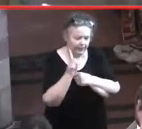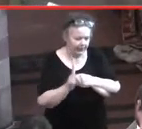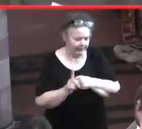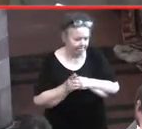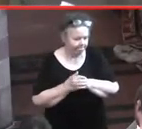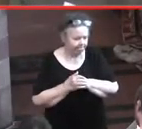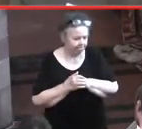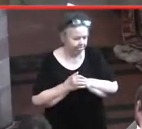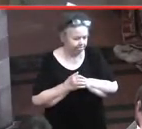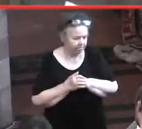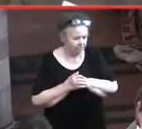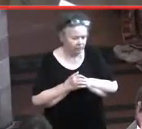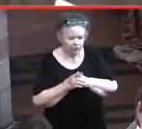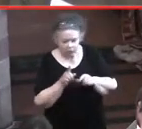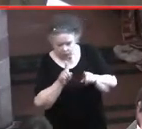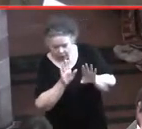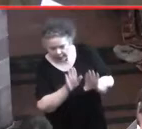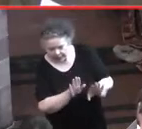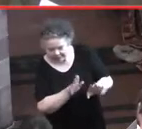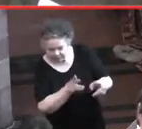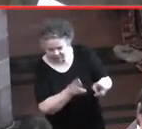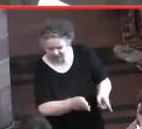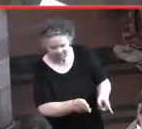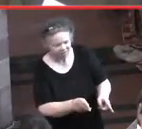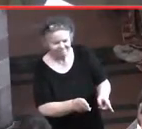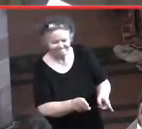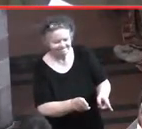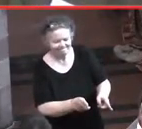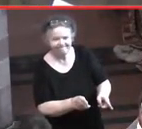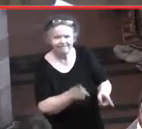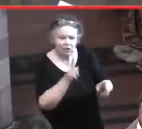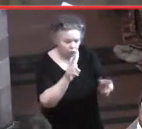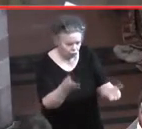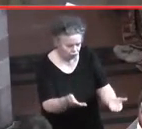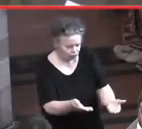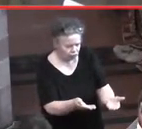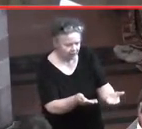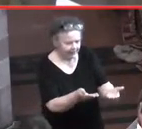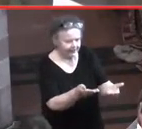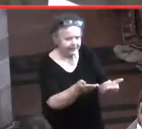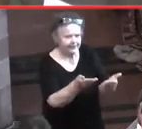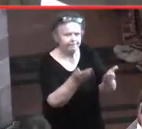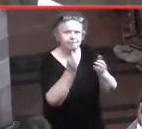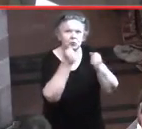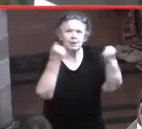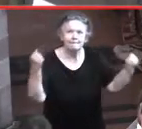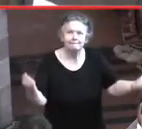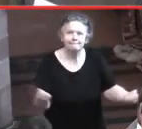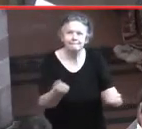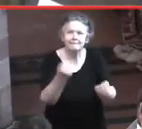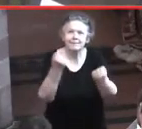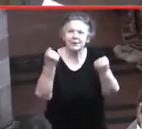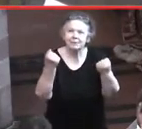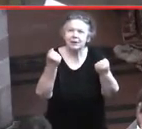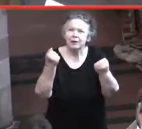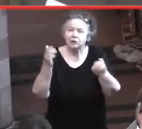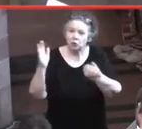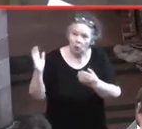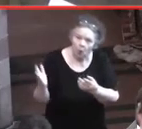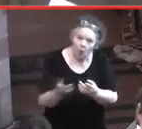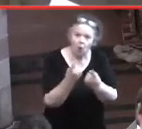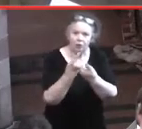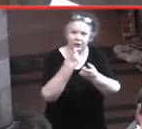You did not leave him in death, but raised him by your mighty power to make all things new.